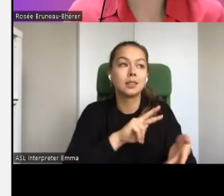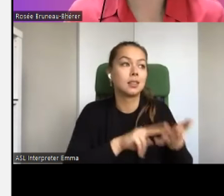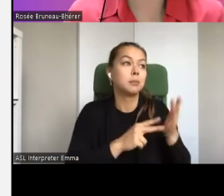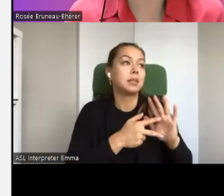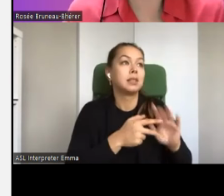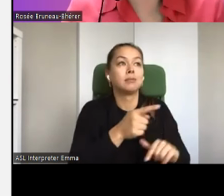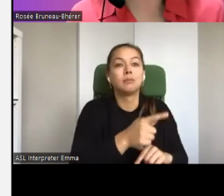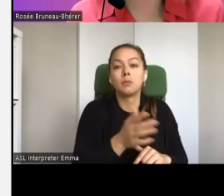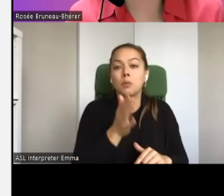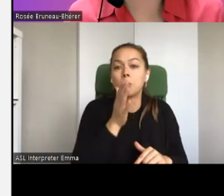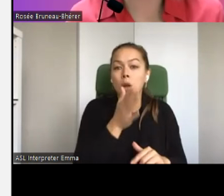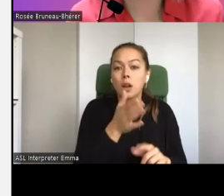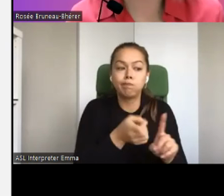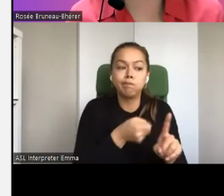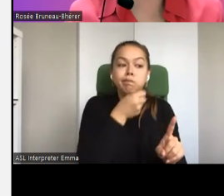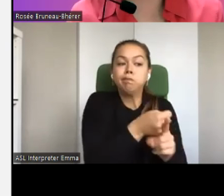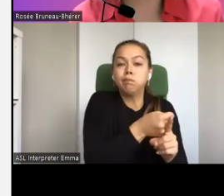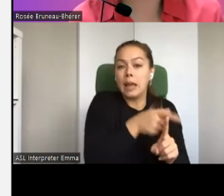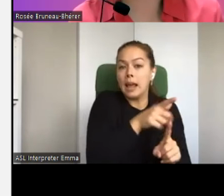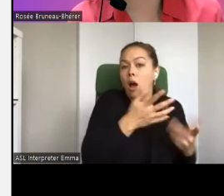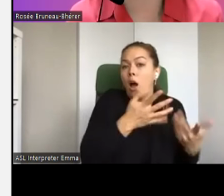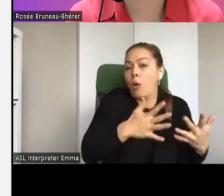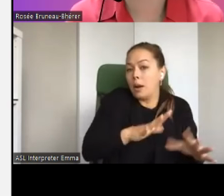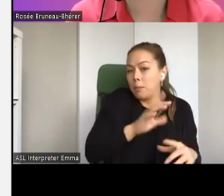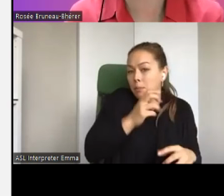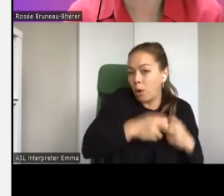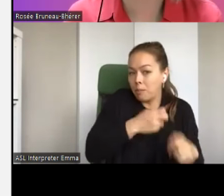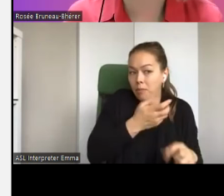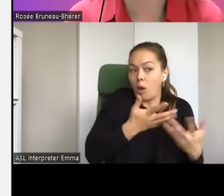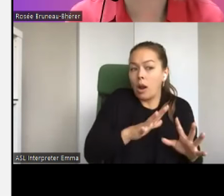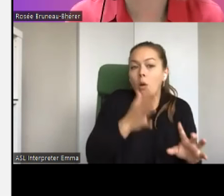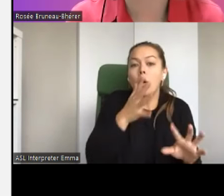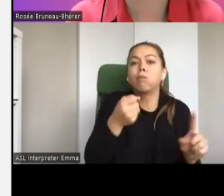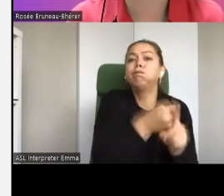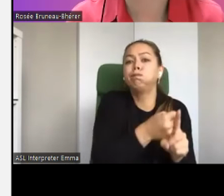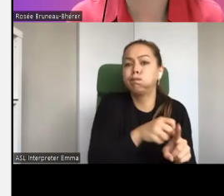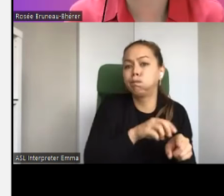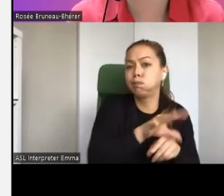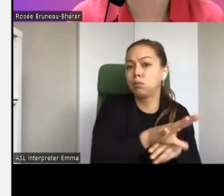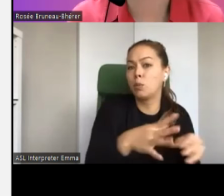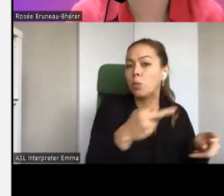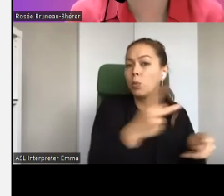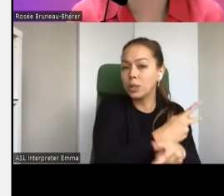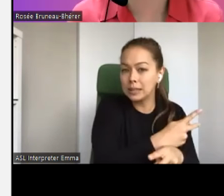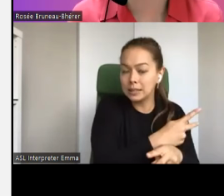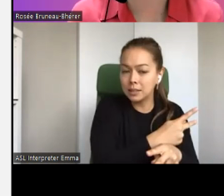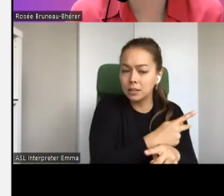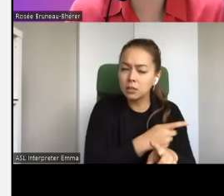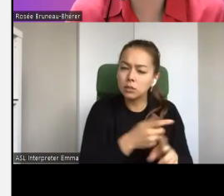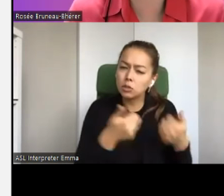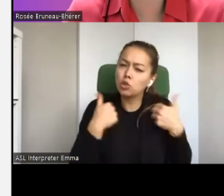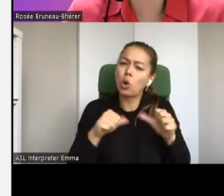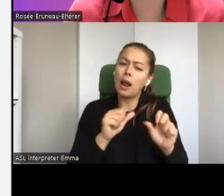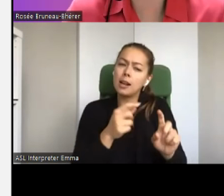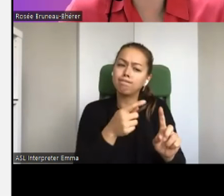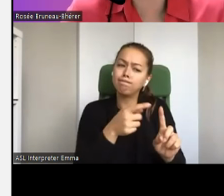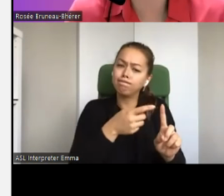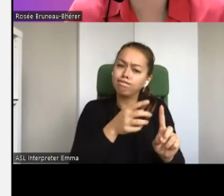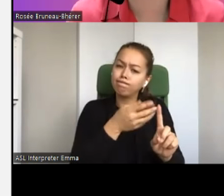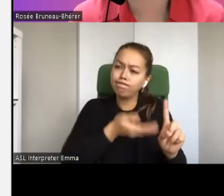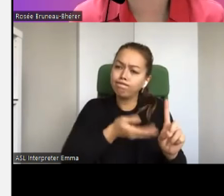problems that he already has. You can put yourself in his shoes to meet his, to understand him and